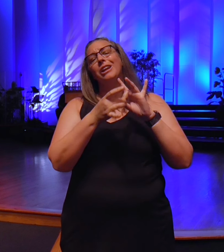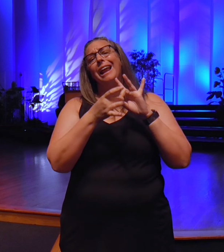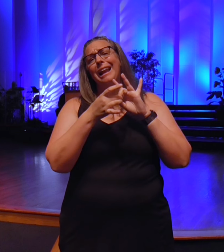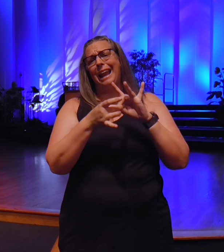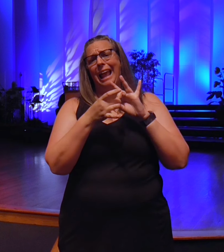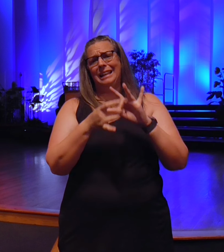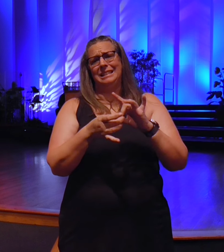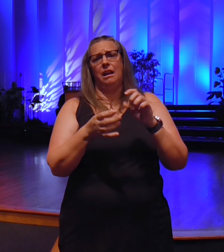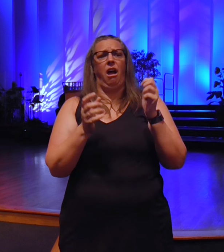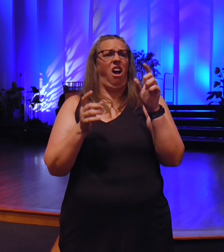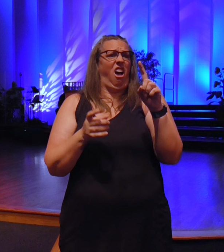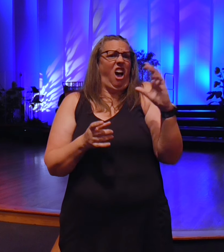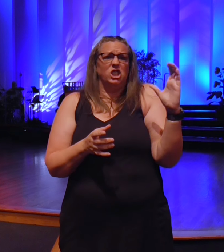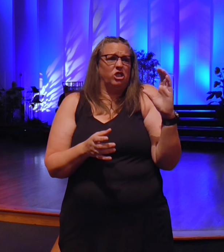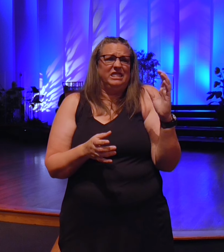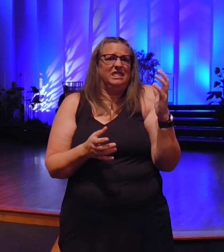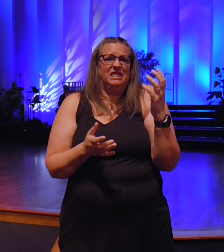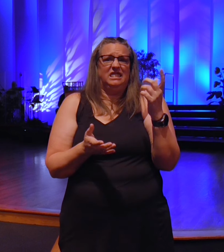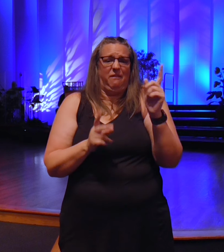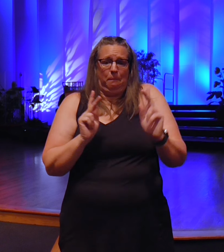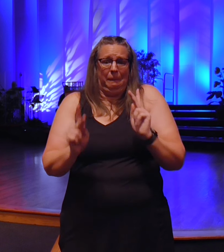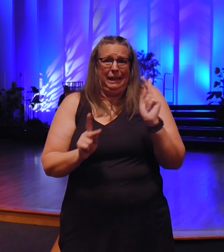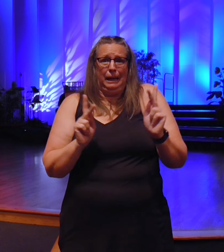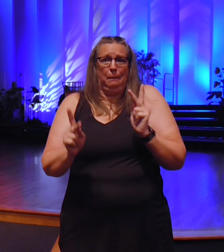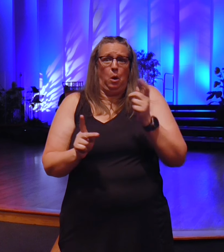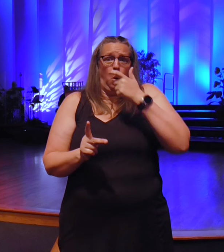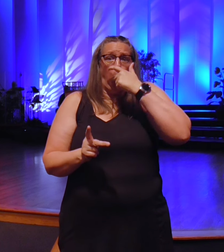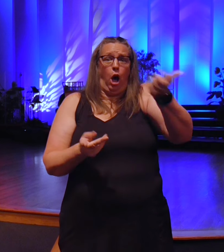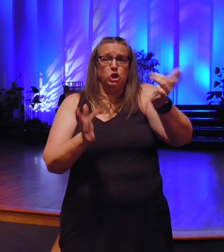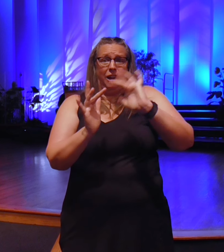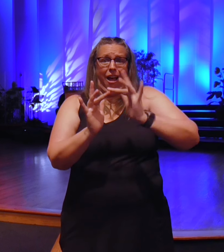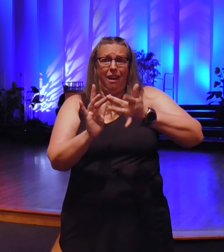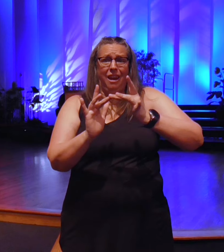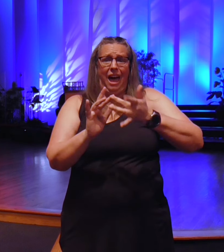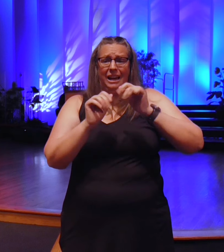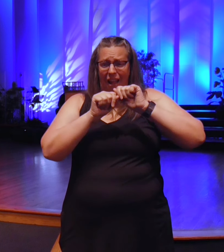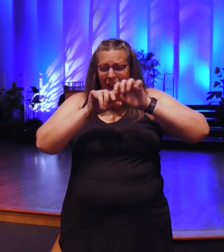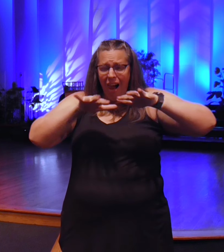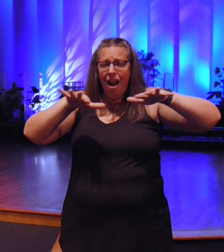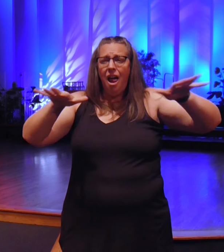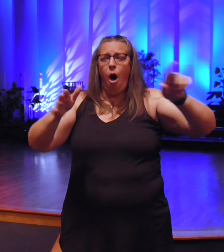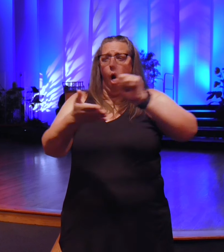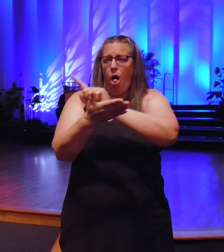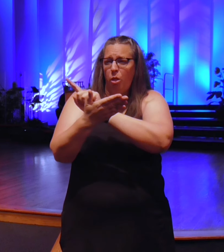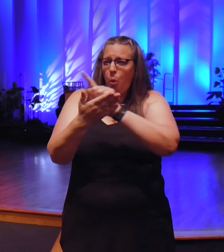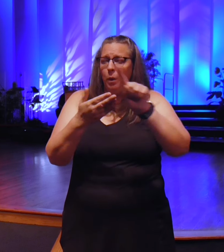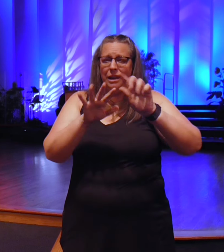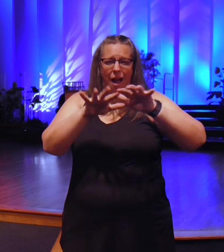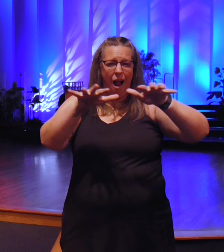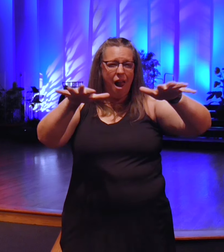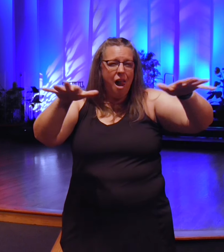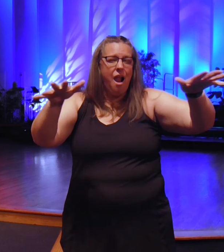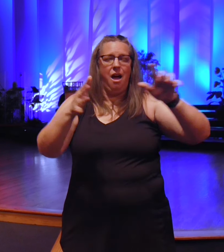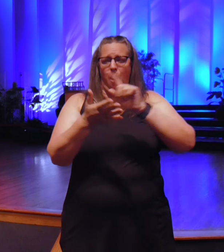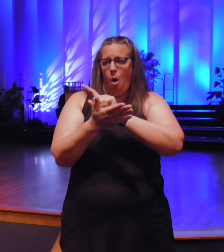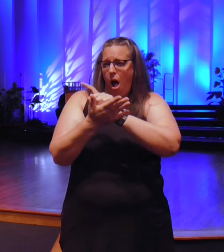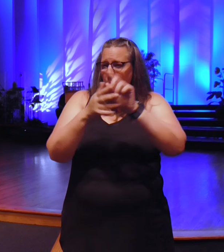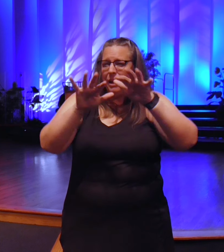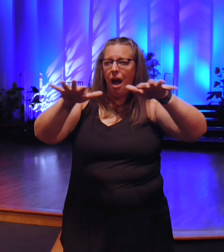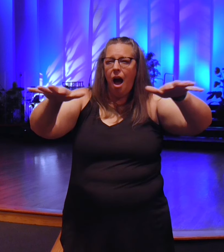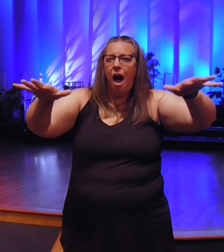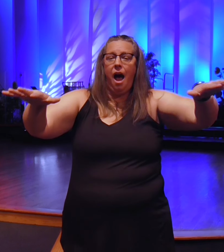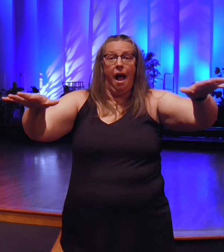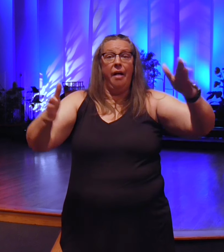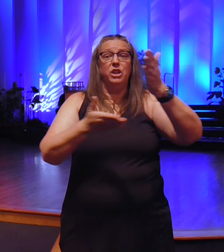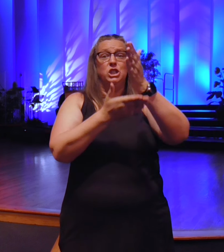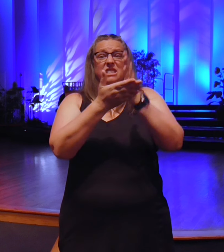people each week right now that are watching us and joining us, and then it goes out through the week and more people watch. And there's a contingent of Mile Highers right